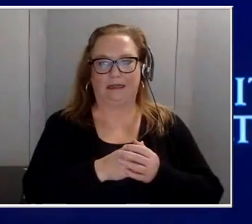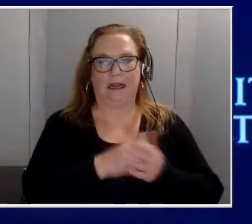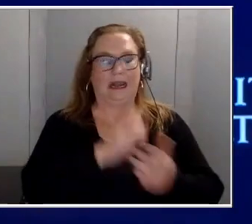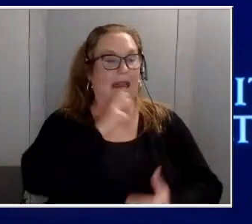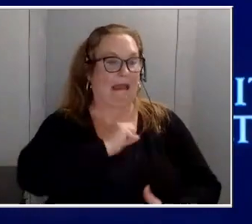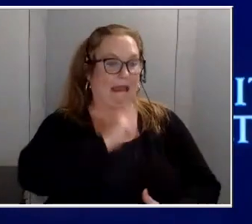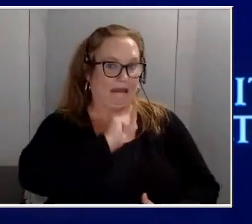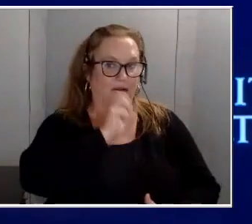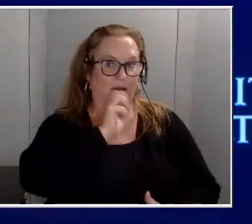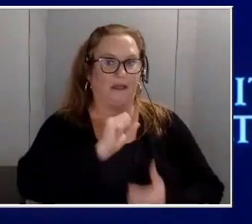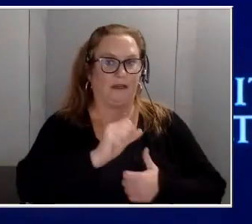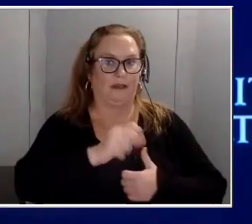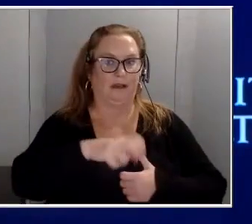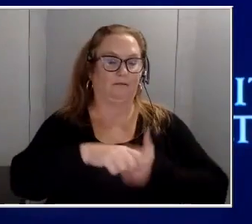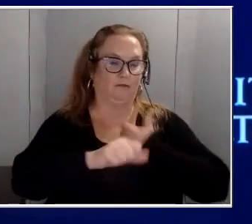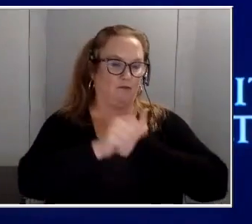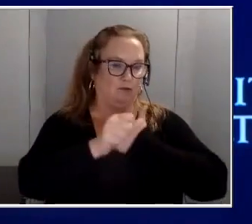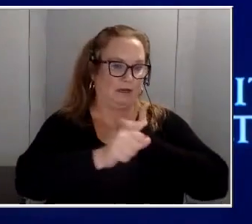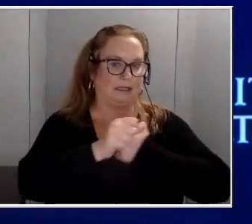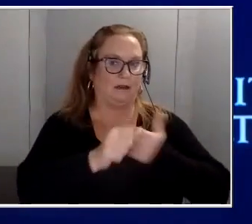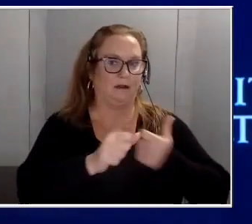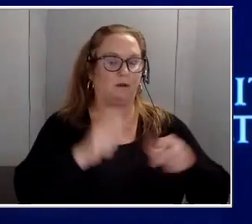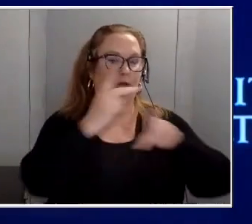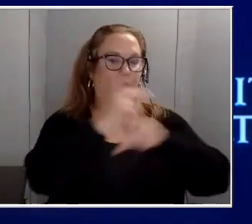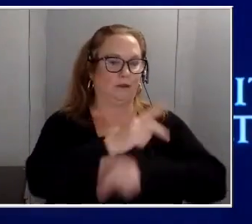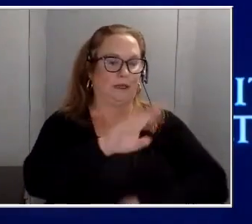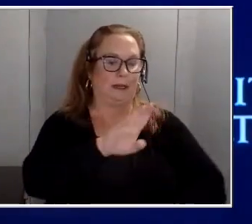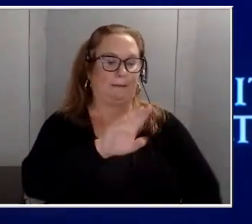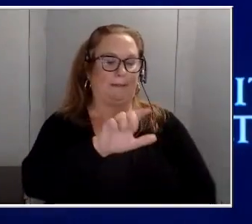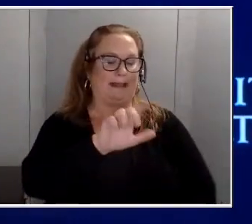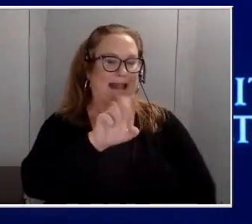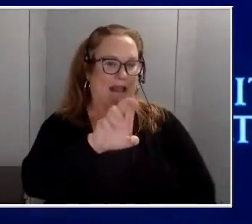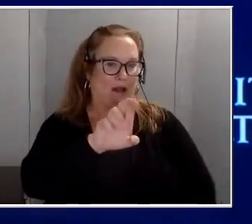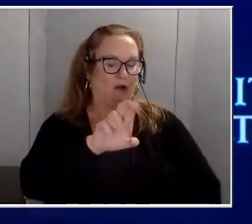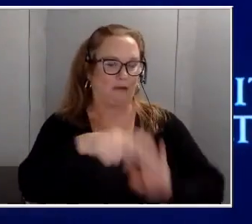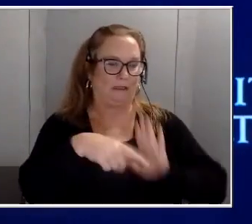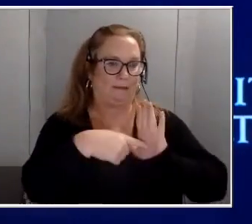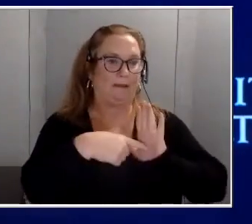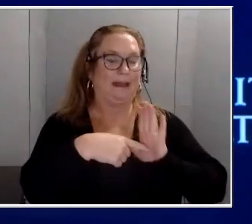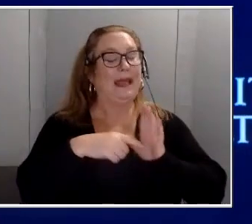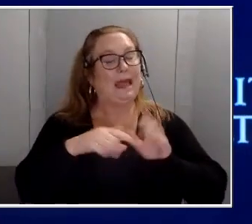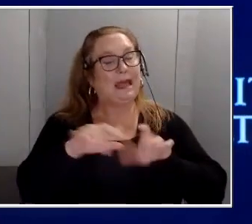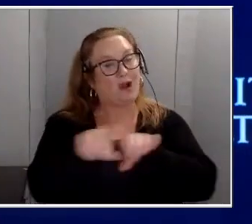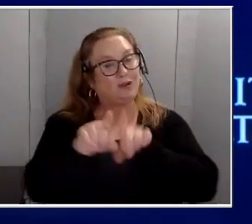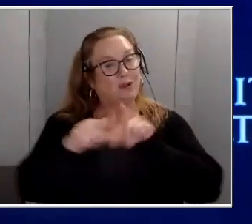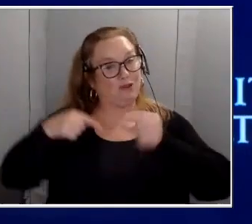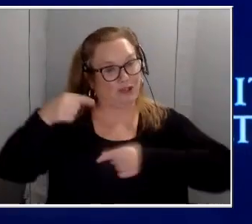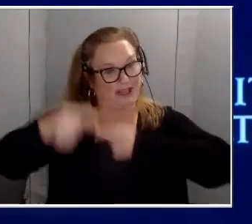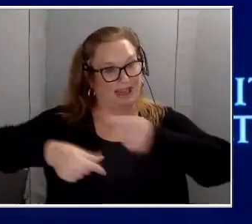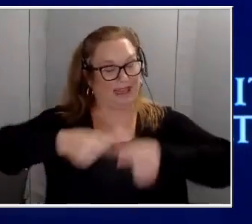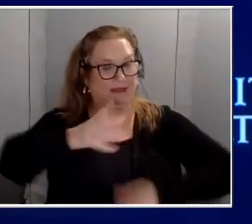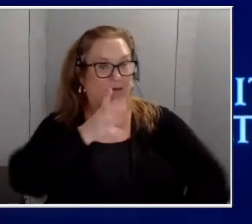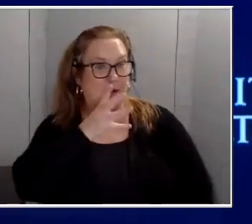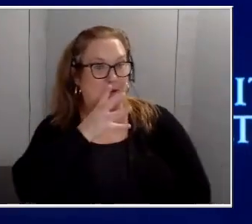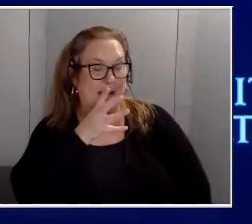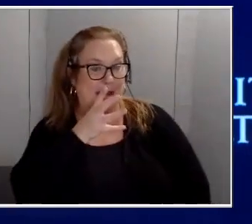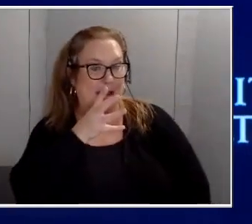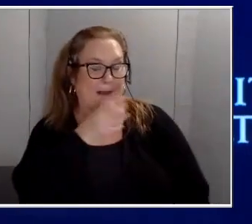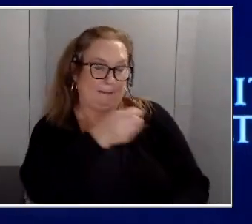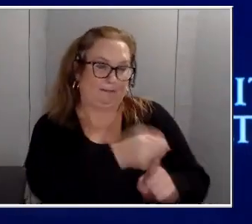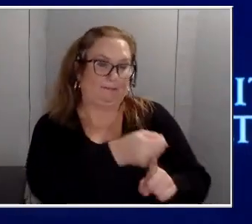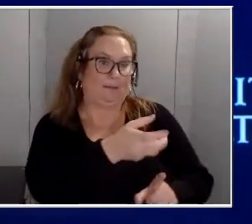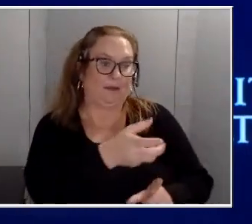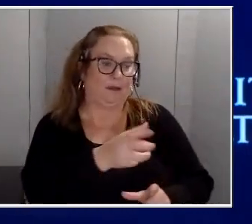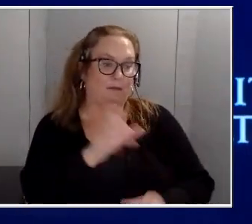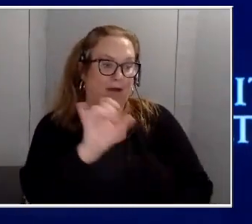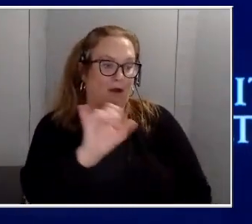also a risk factor for having worsening bladder symptoms. And then there is a large genetic component. And so if your mom had it, then it's likely that you may